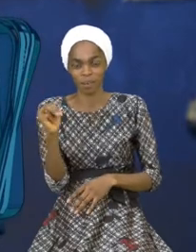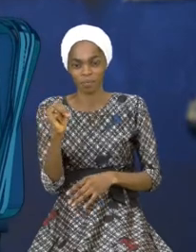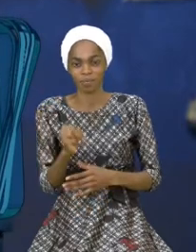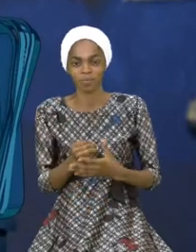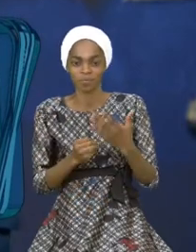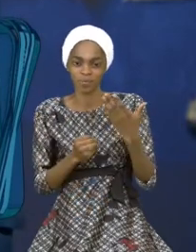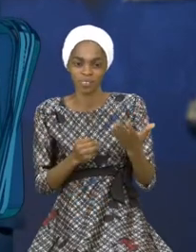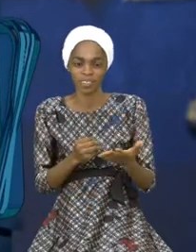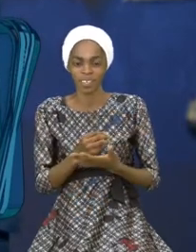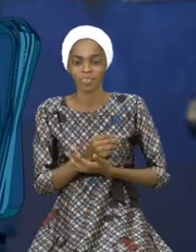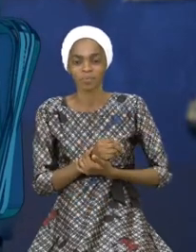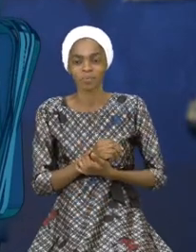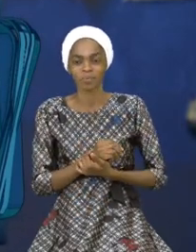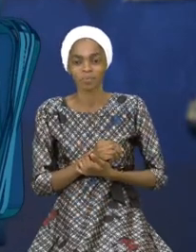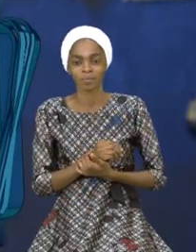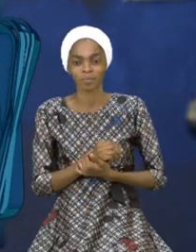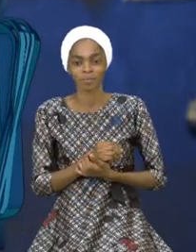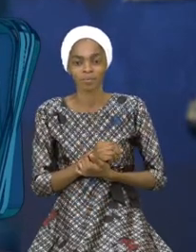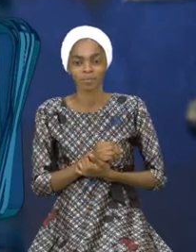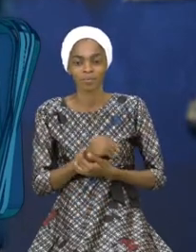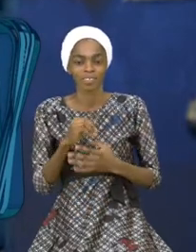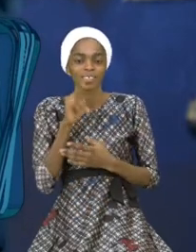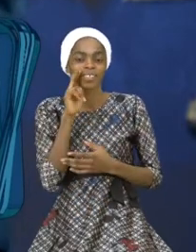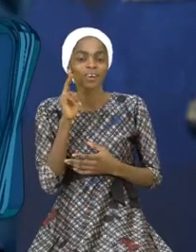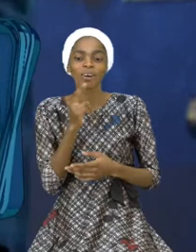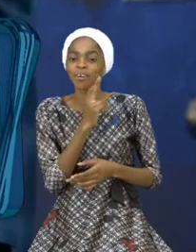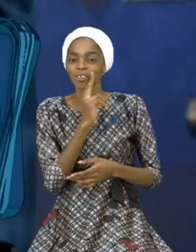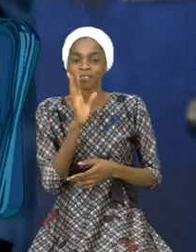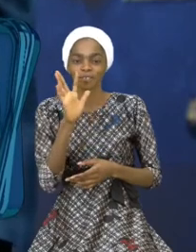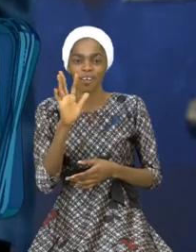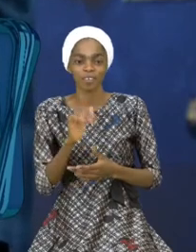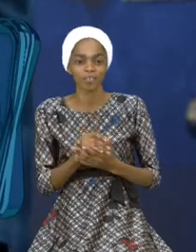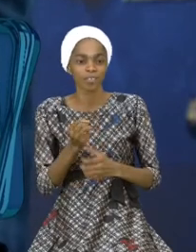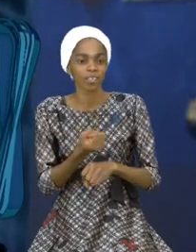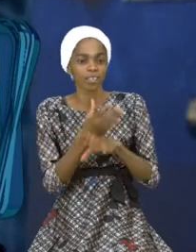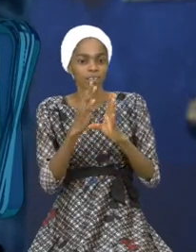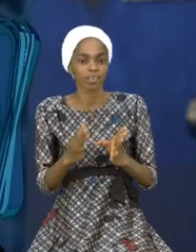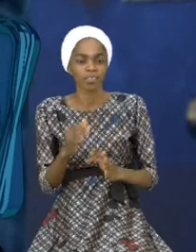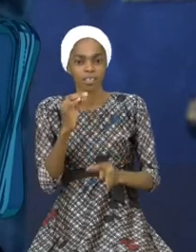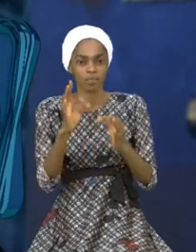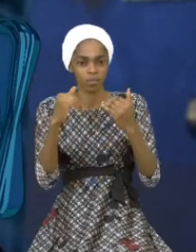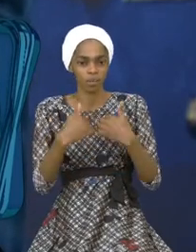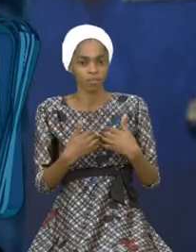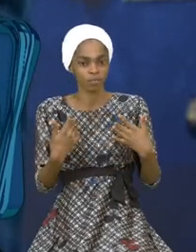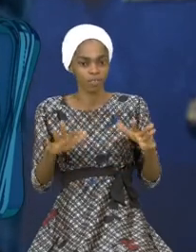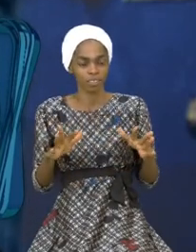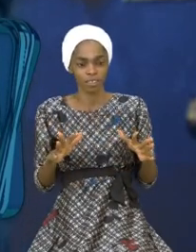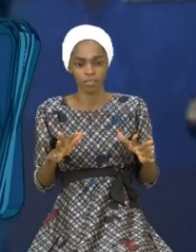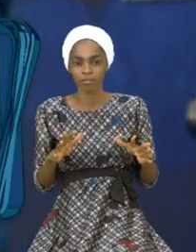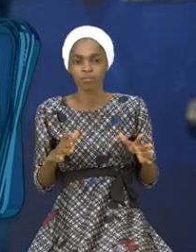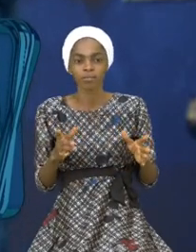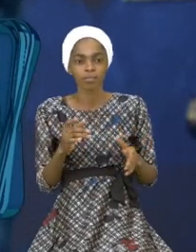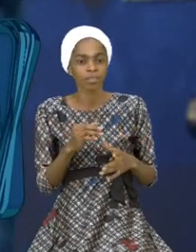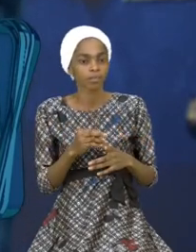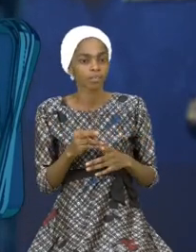in Hall 5. Counselors, if you are finished, from my right hand side, can you wave your flag and